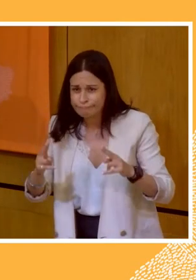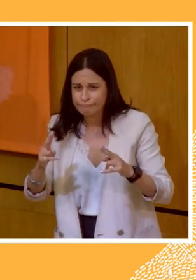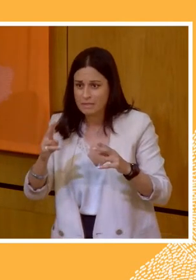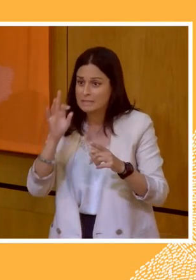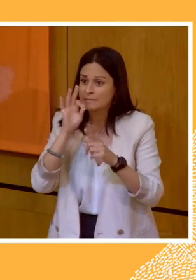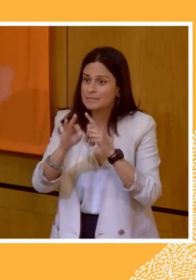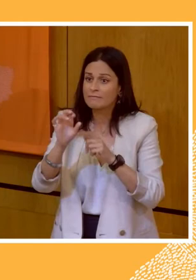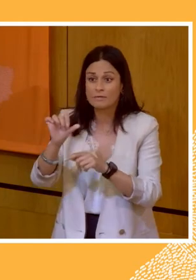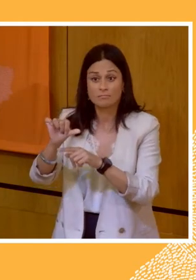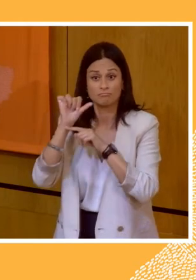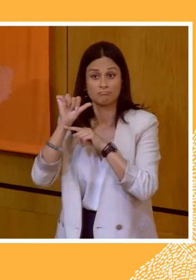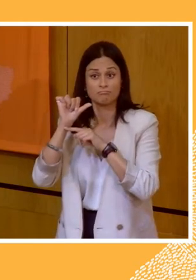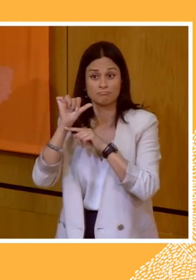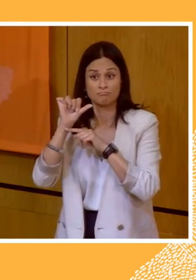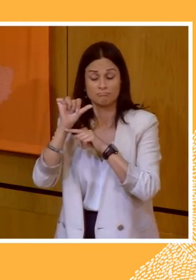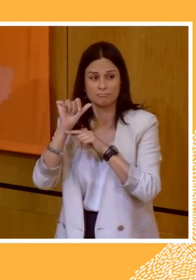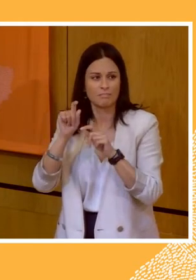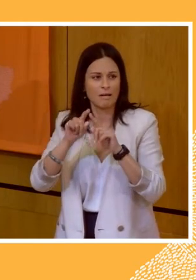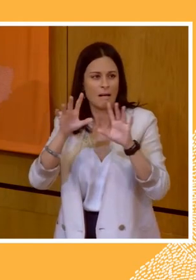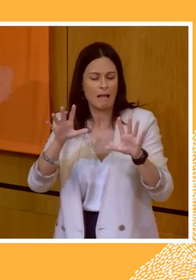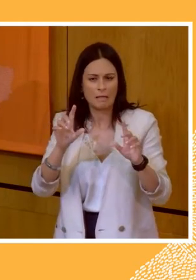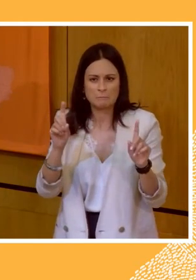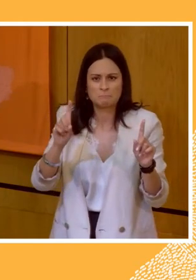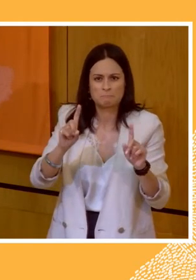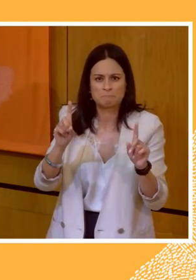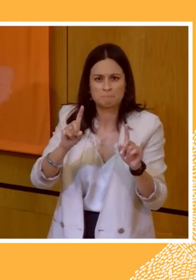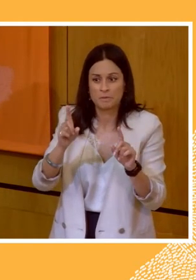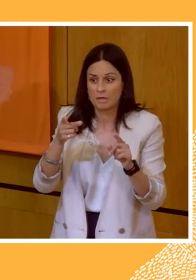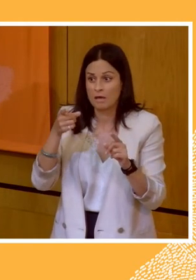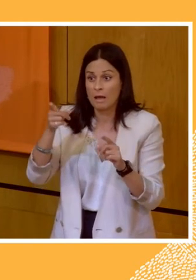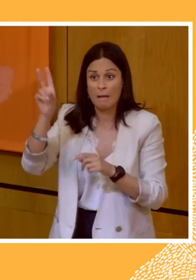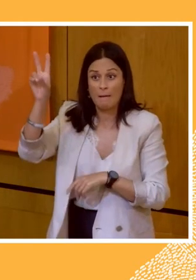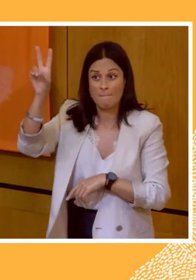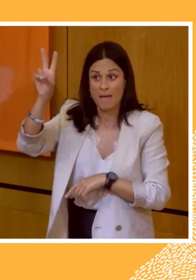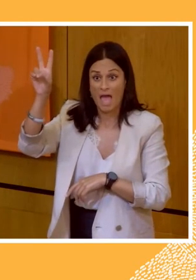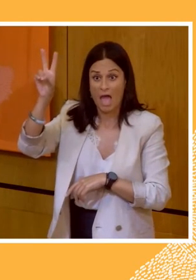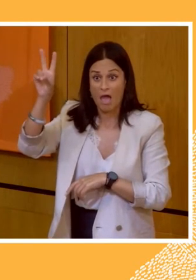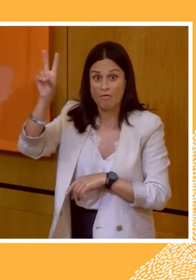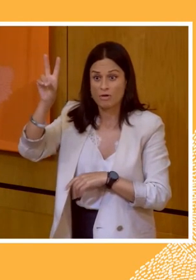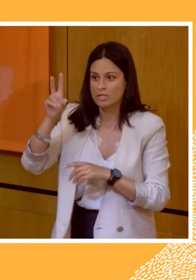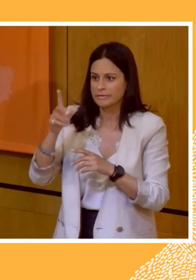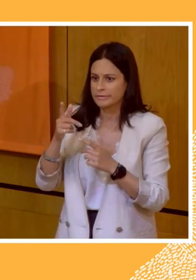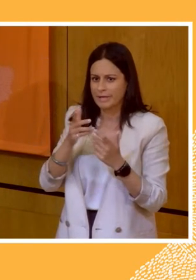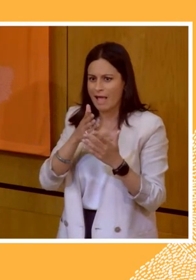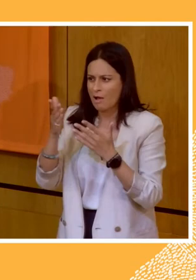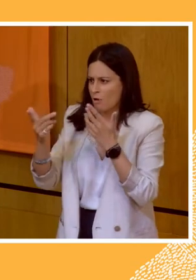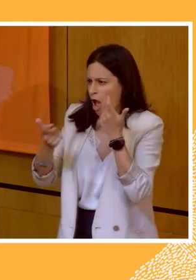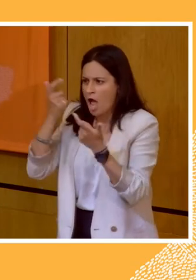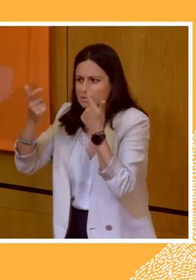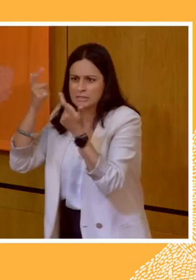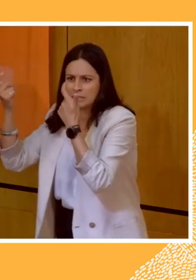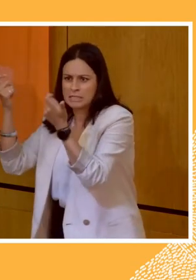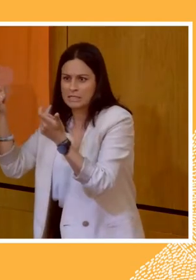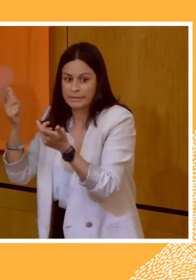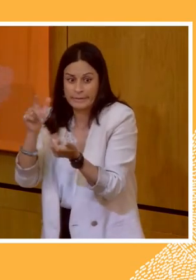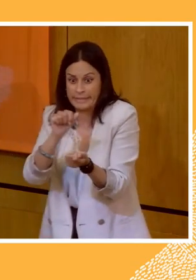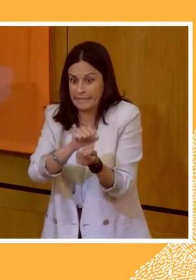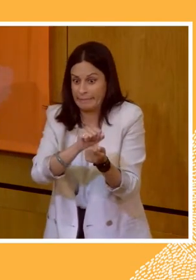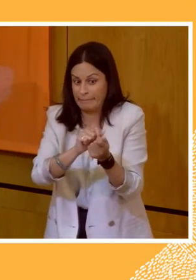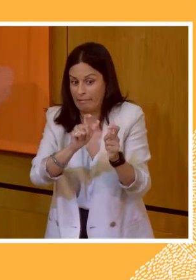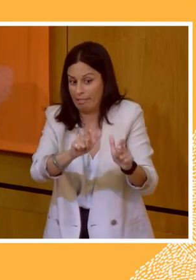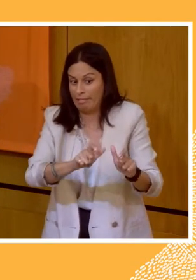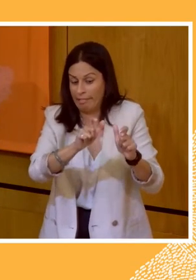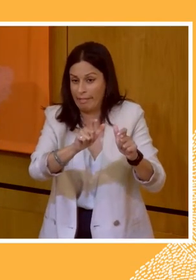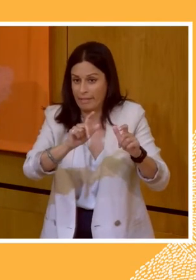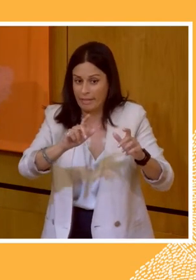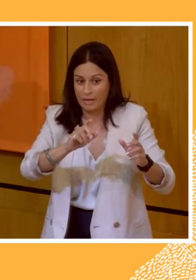for protection, like when the parents are away for hunting, they would keep the children up in